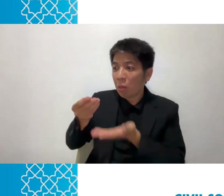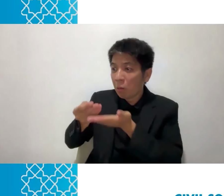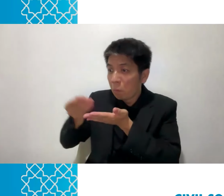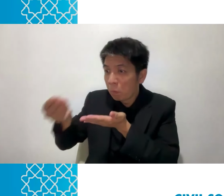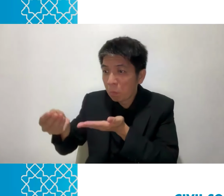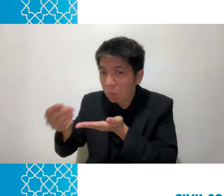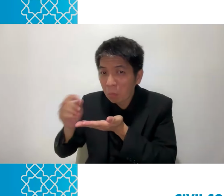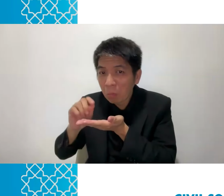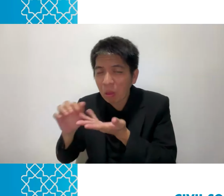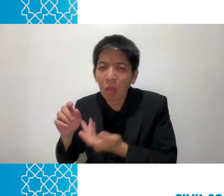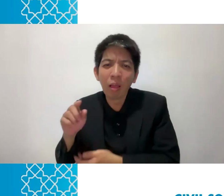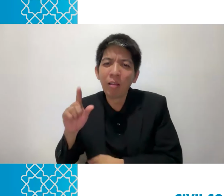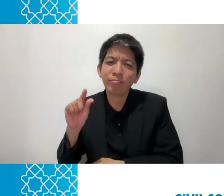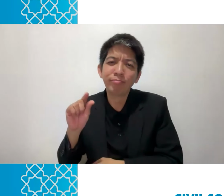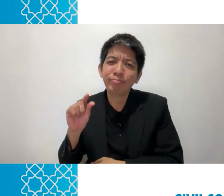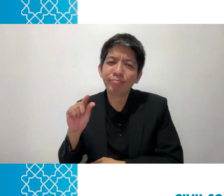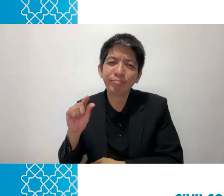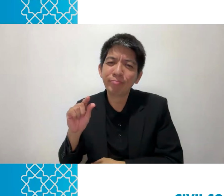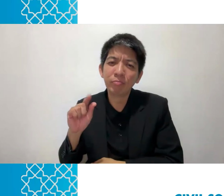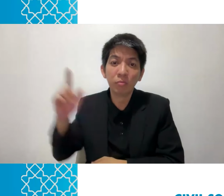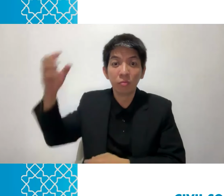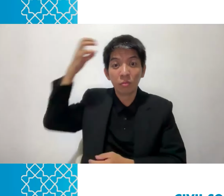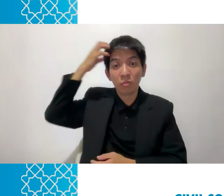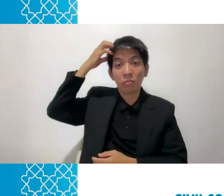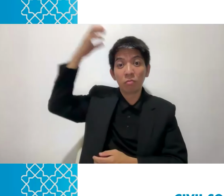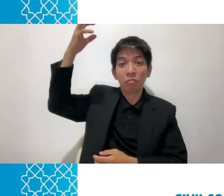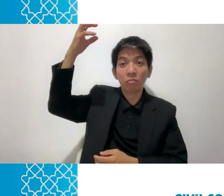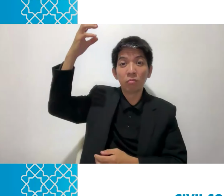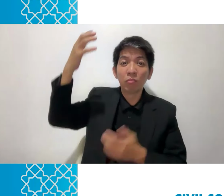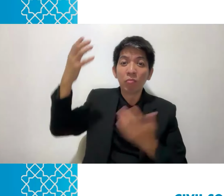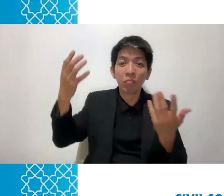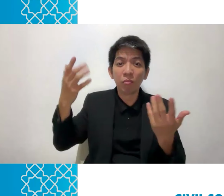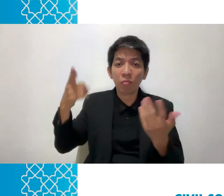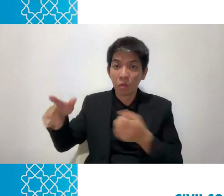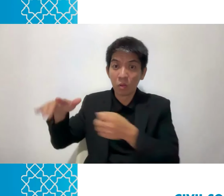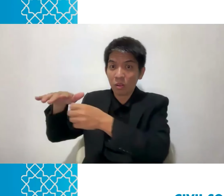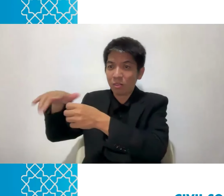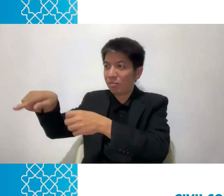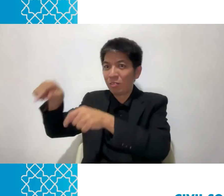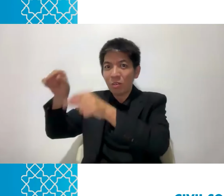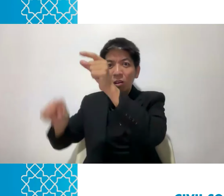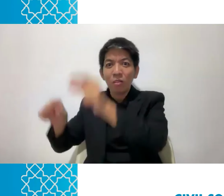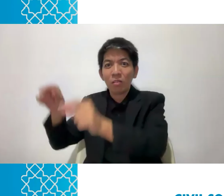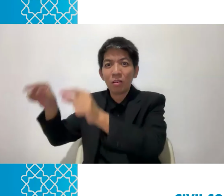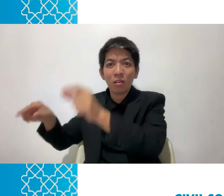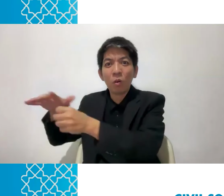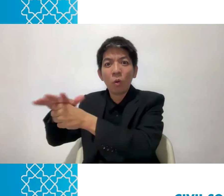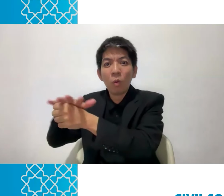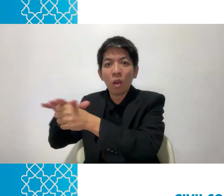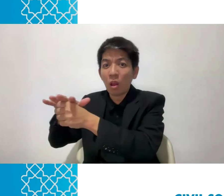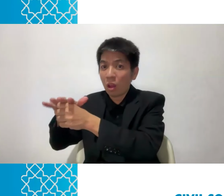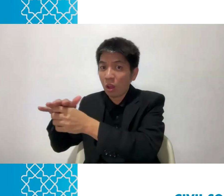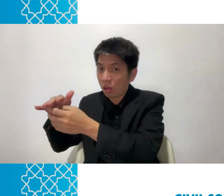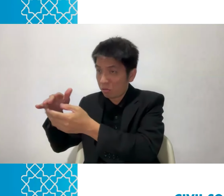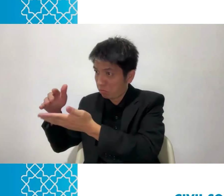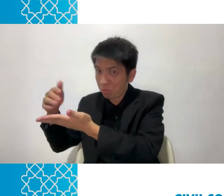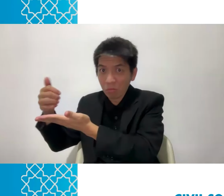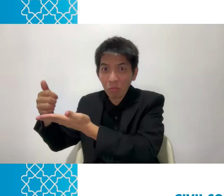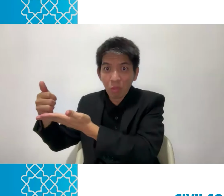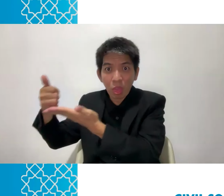communities to donate the land. But in doing so, they have come up with a